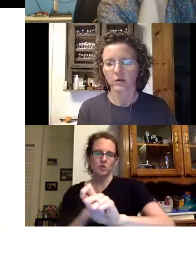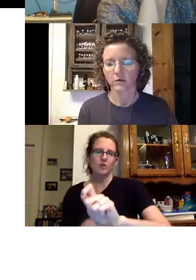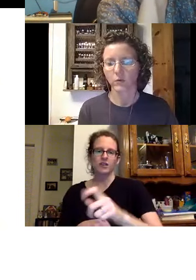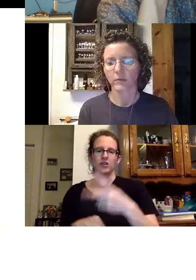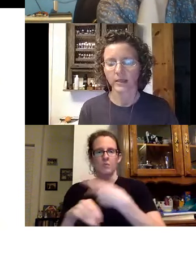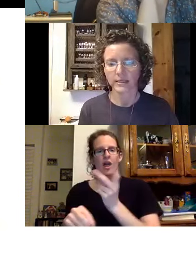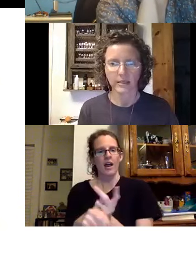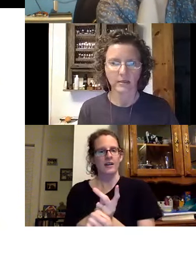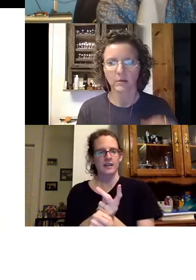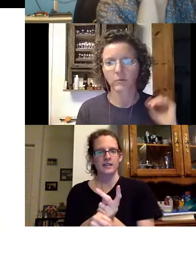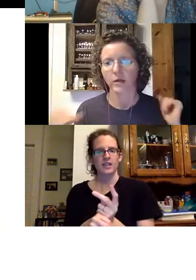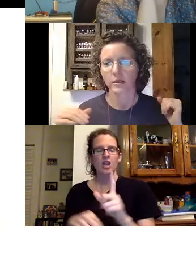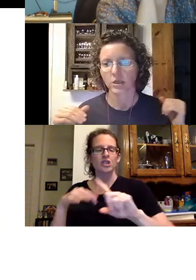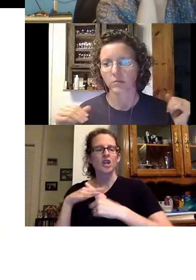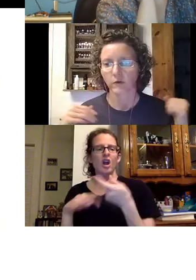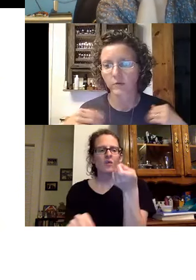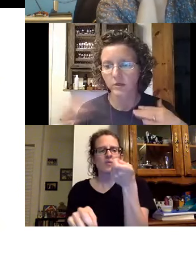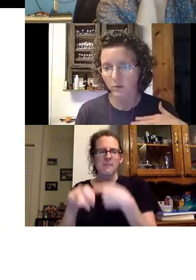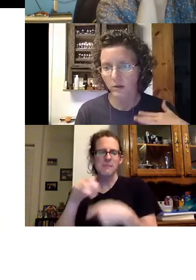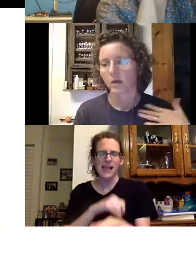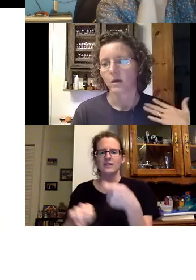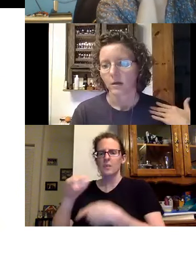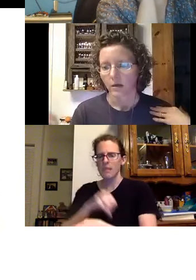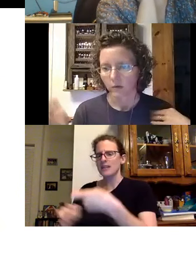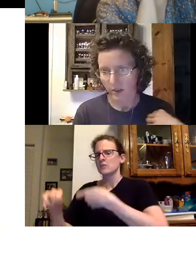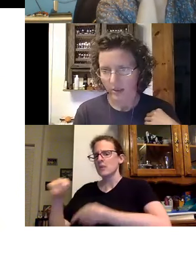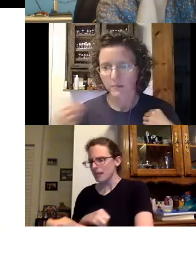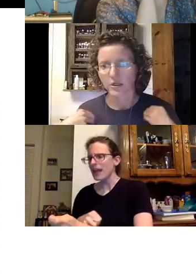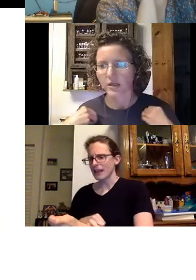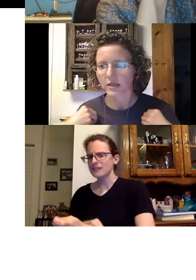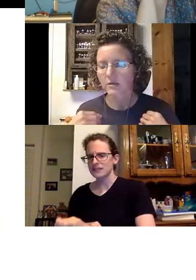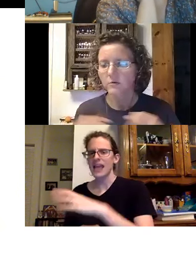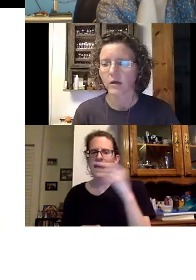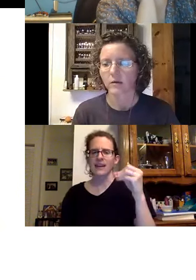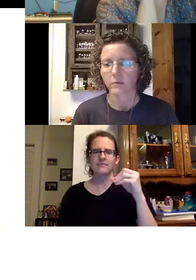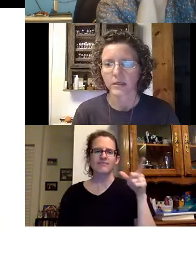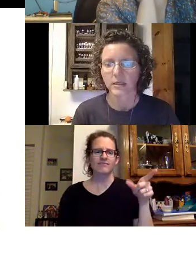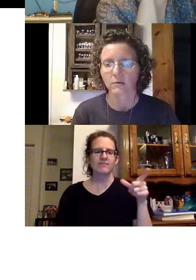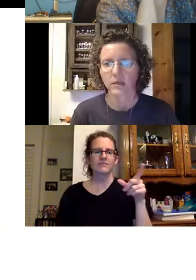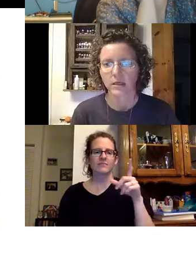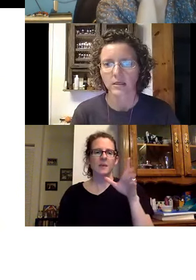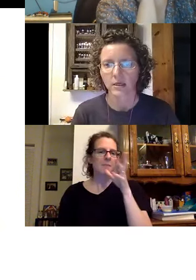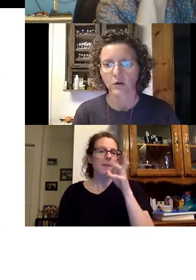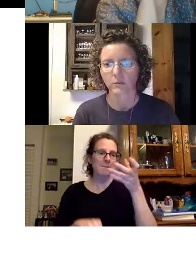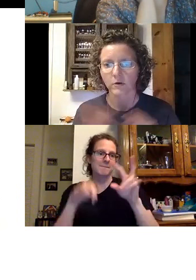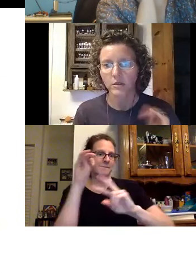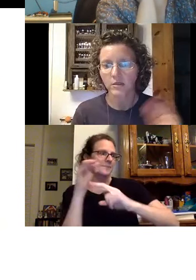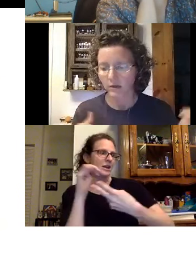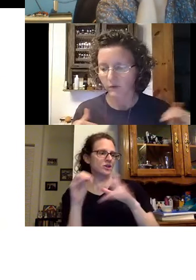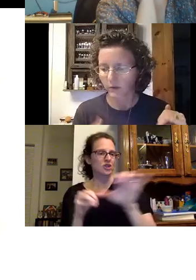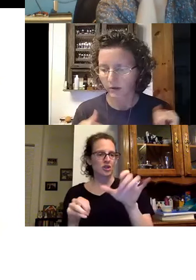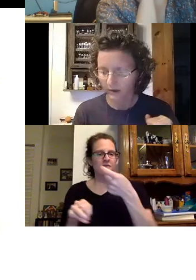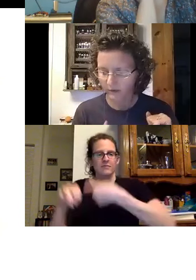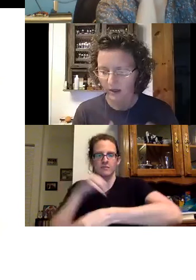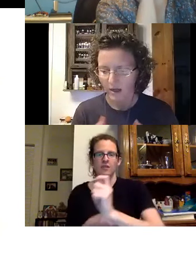she started replacing some of the products that she bought from the store, and Corky just mentioned that too, replacing it with things that you could purchase instead